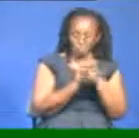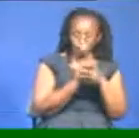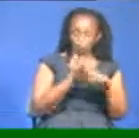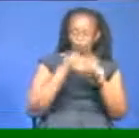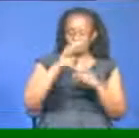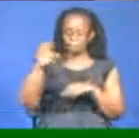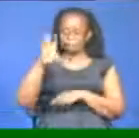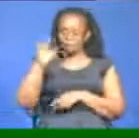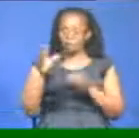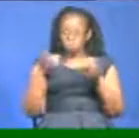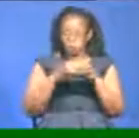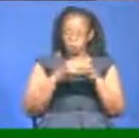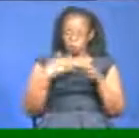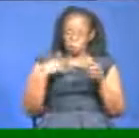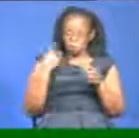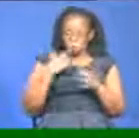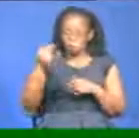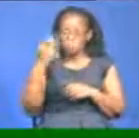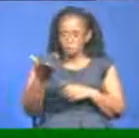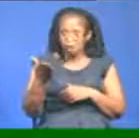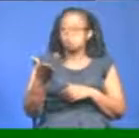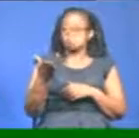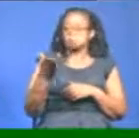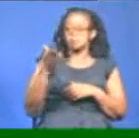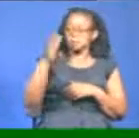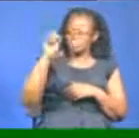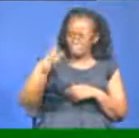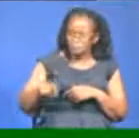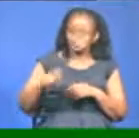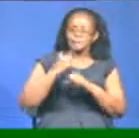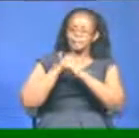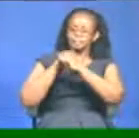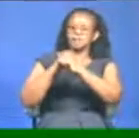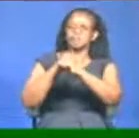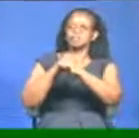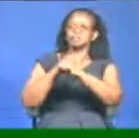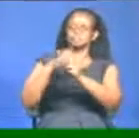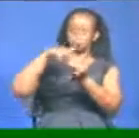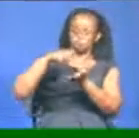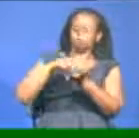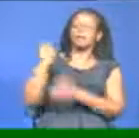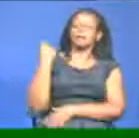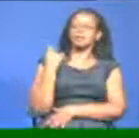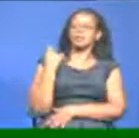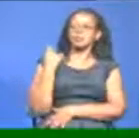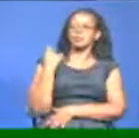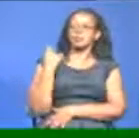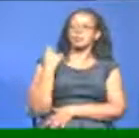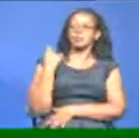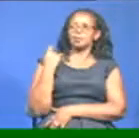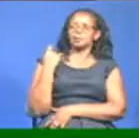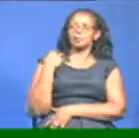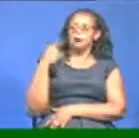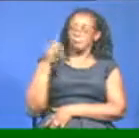people who go there must know that they have to defend the position that Kenya holds in terms of our bilateral and